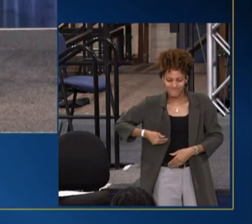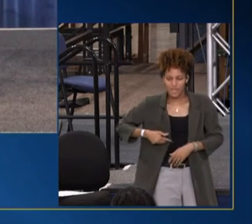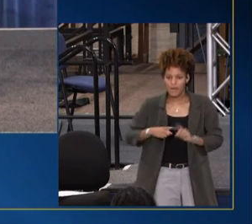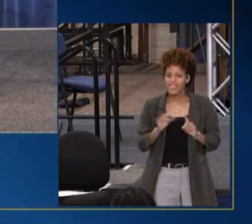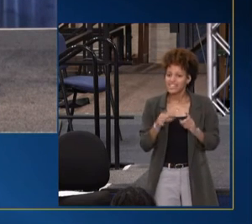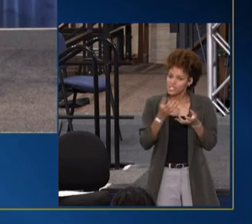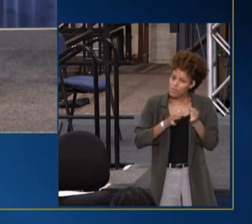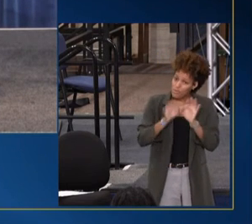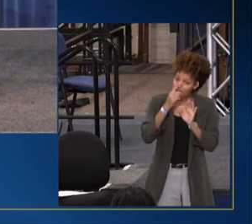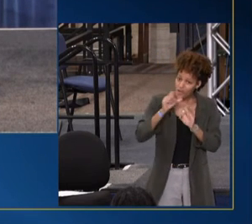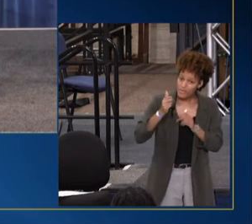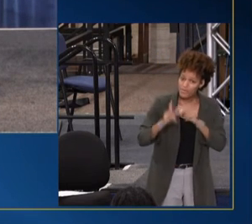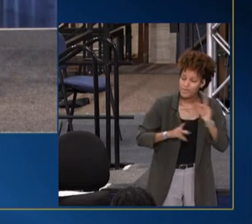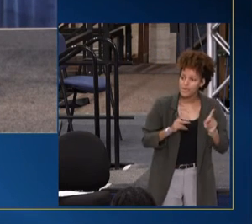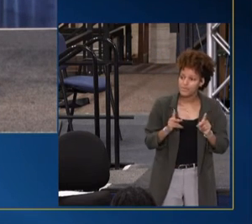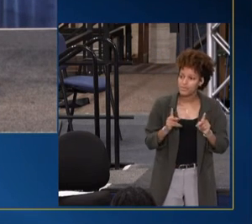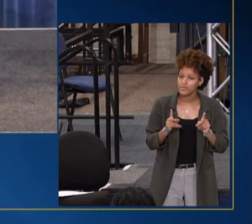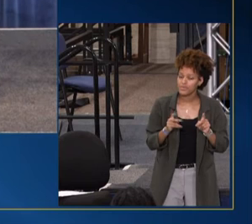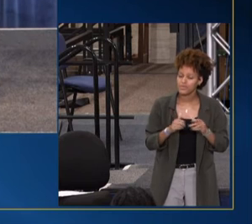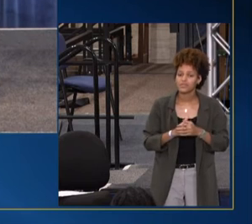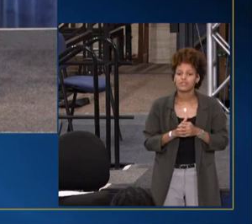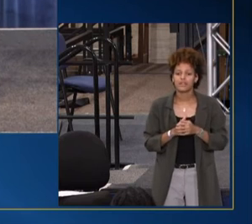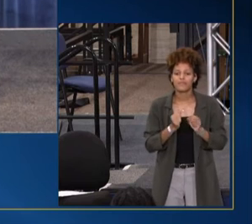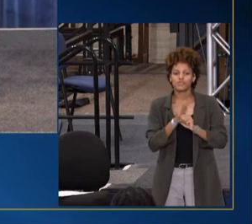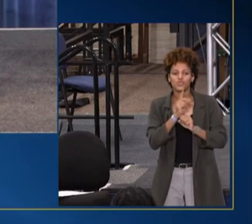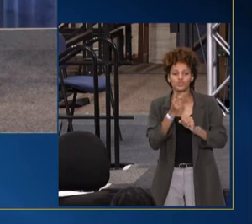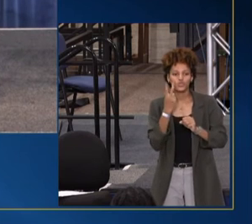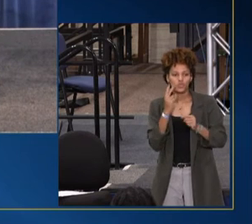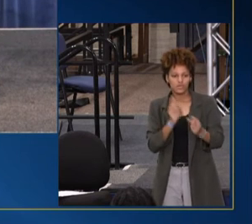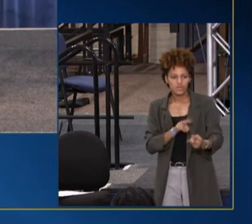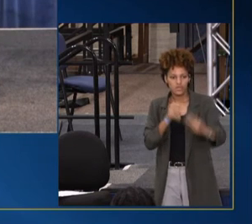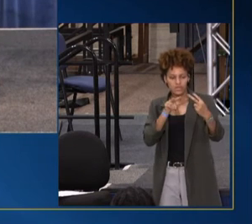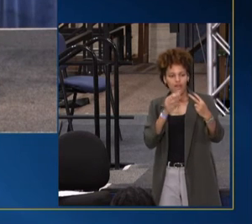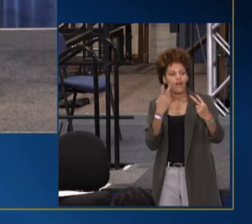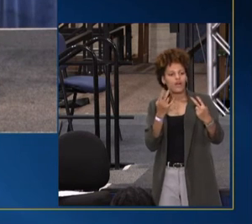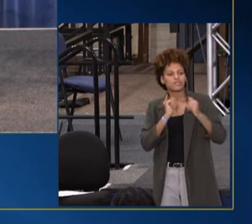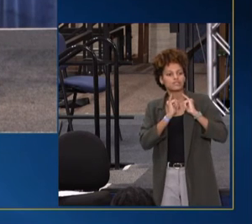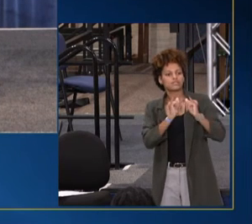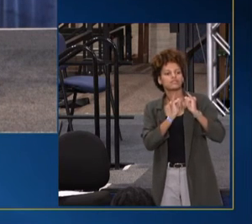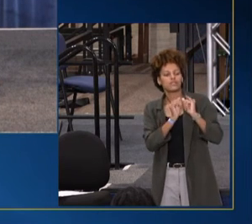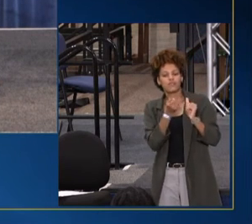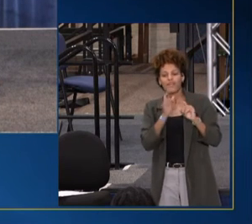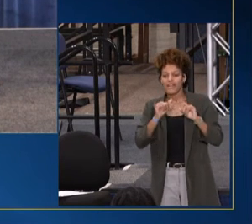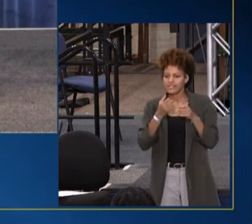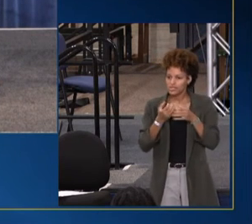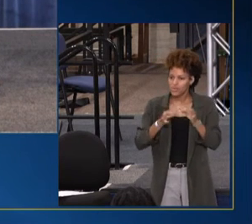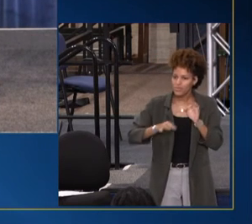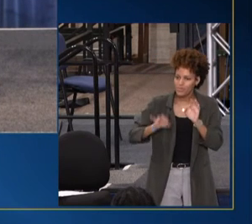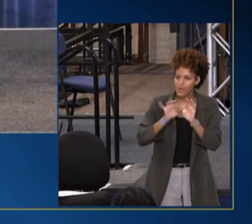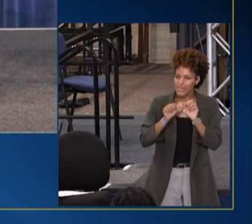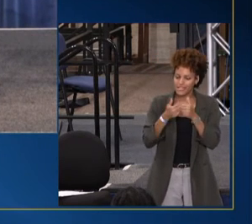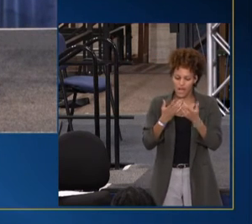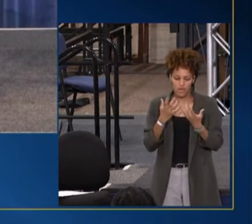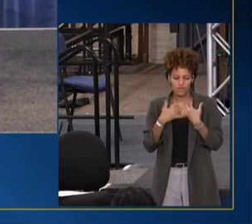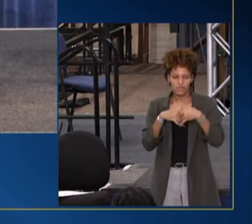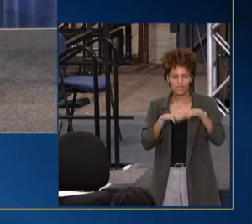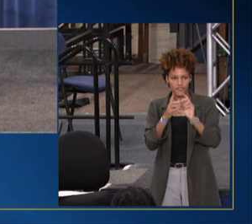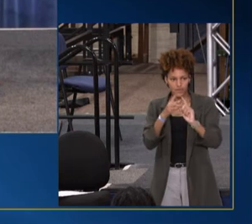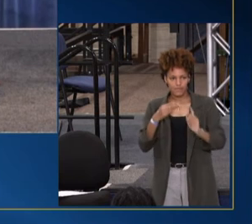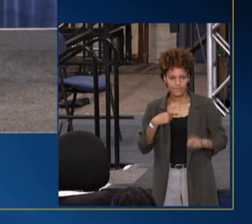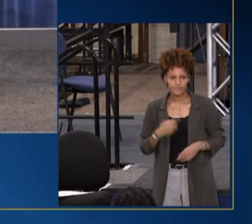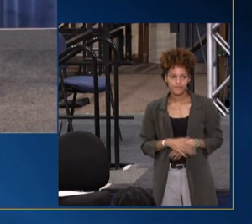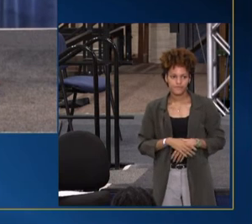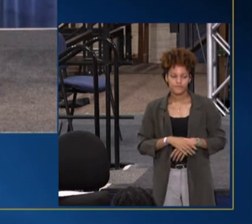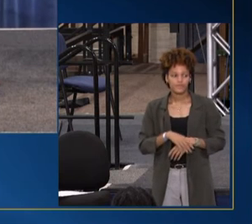for people. Just being able to see yourself, that is something that makes a difference. And so that's how it comes together for me. And as Corrine said,